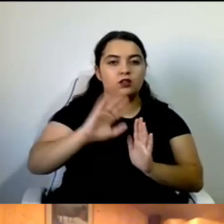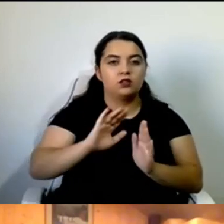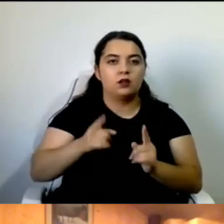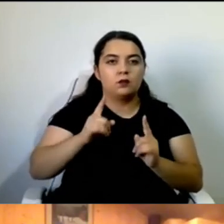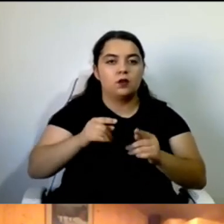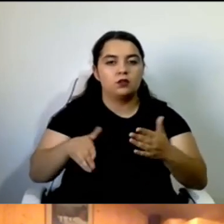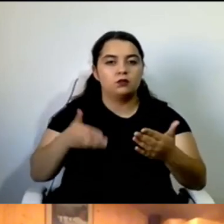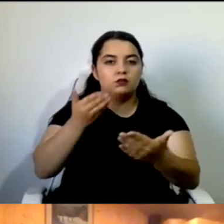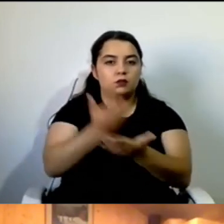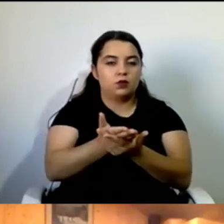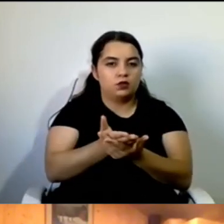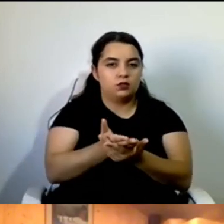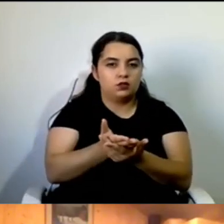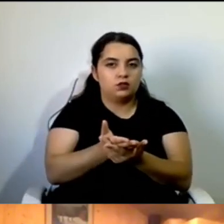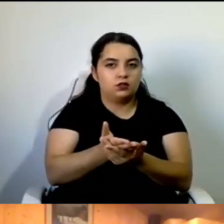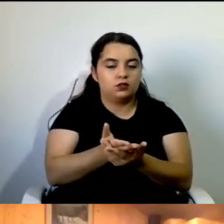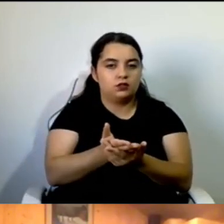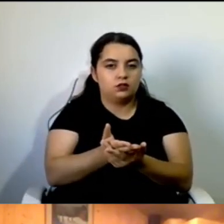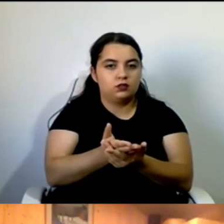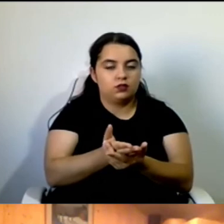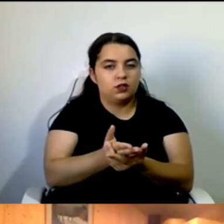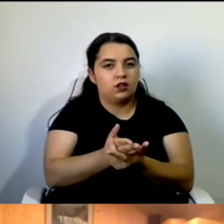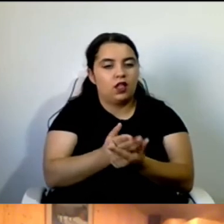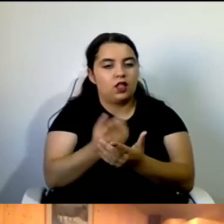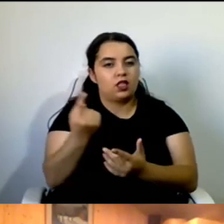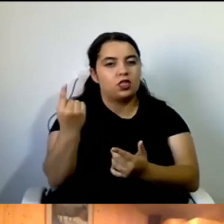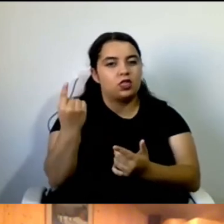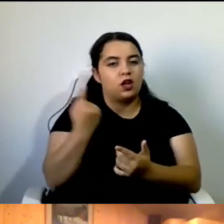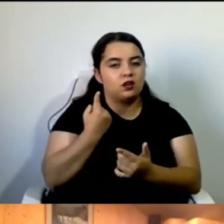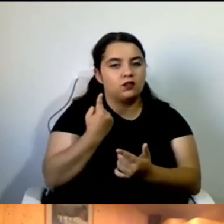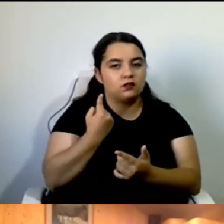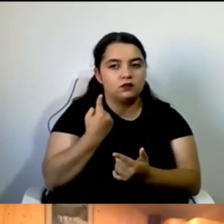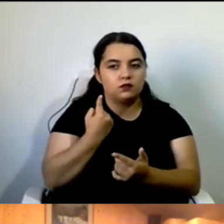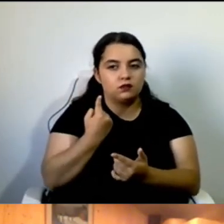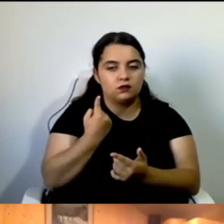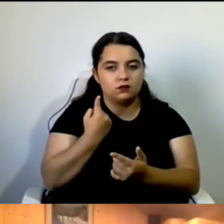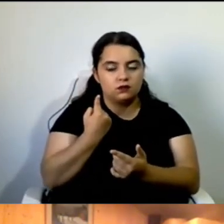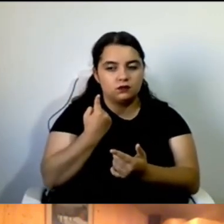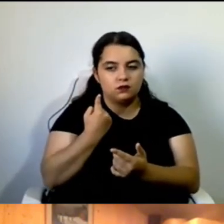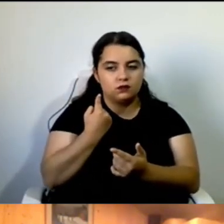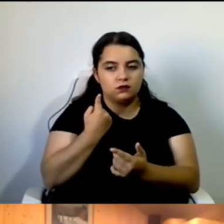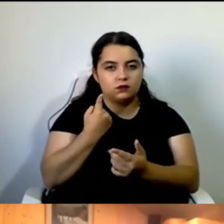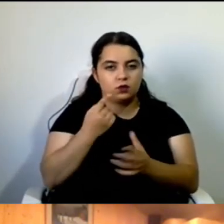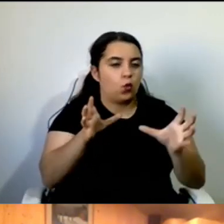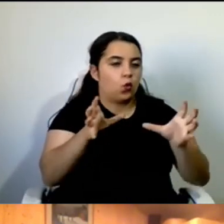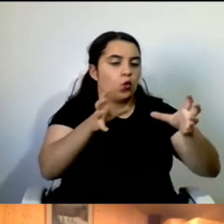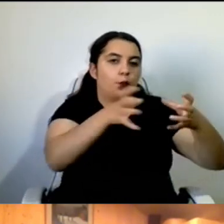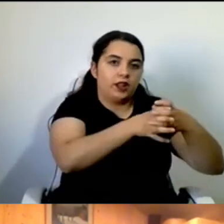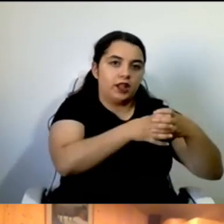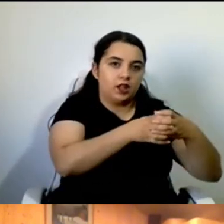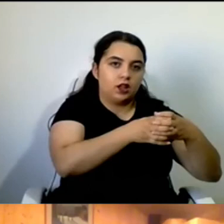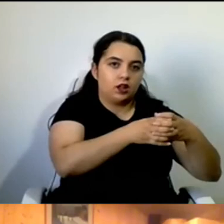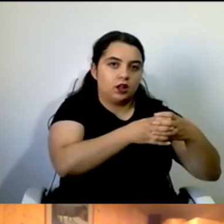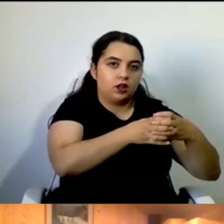there is supposed to be a committee, a parliamentary committee doing a proposal on